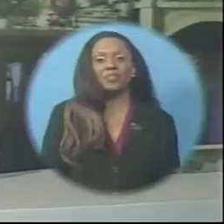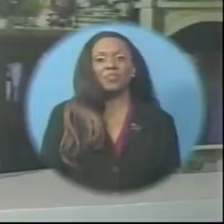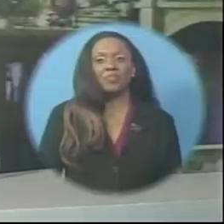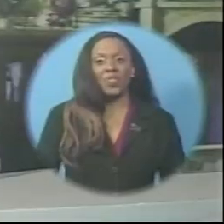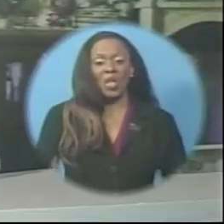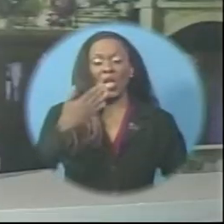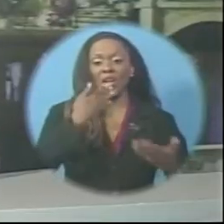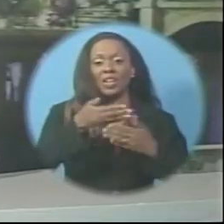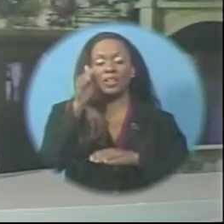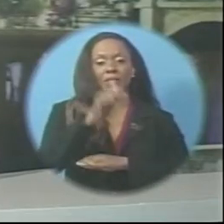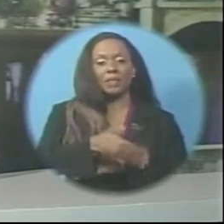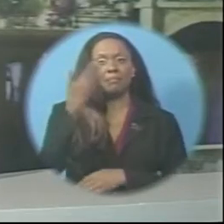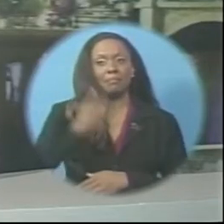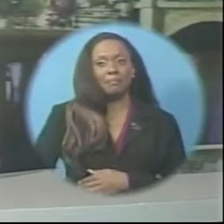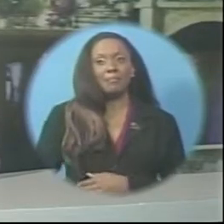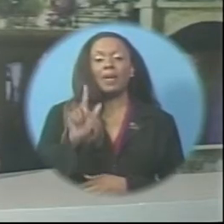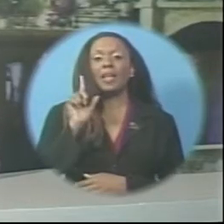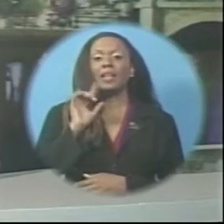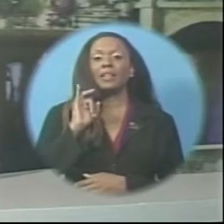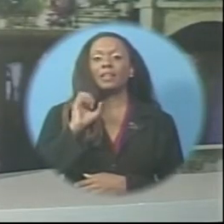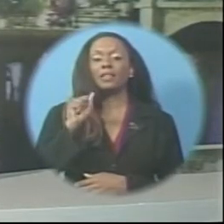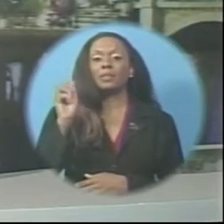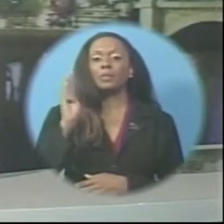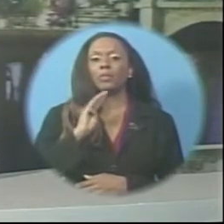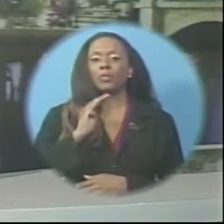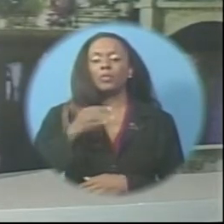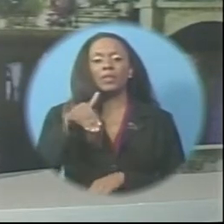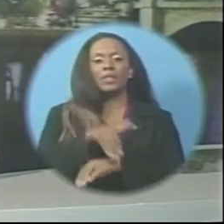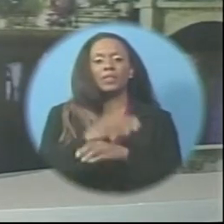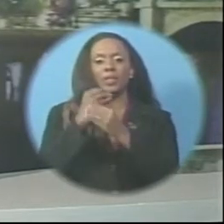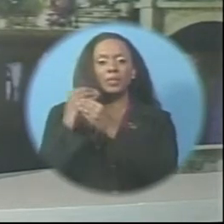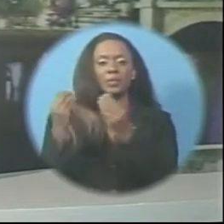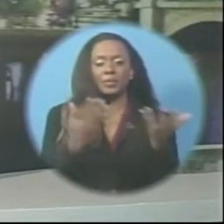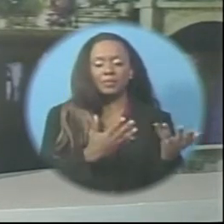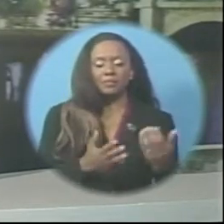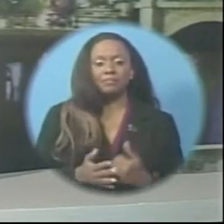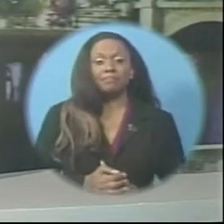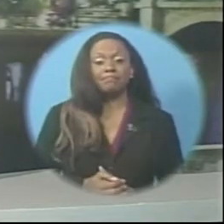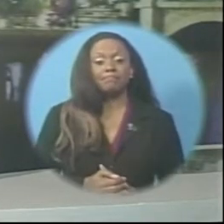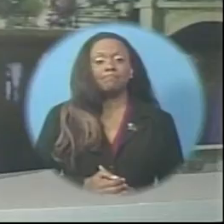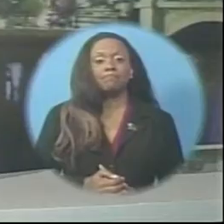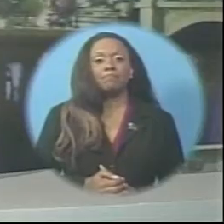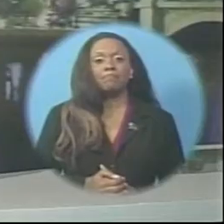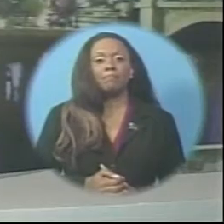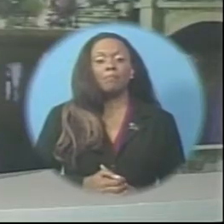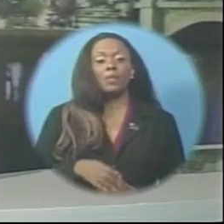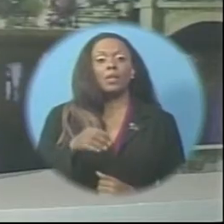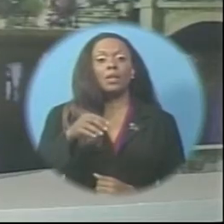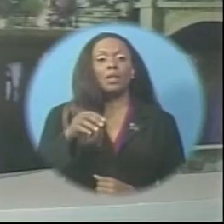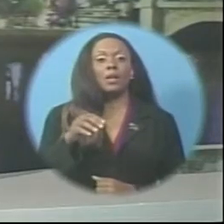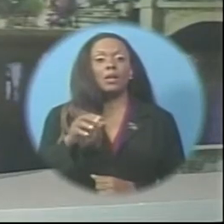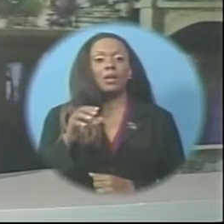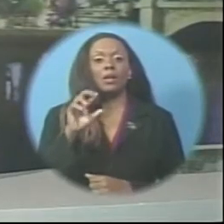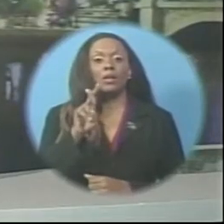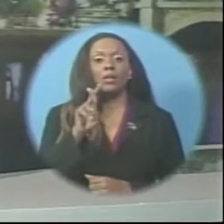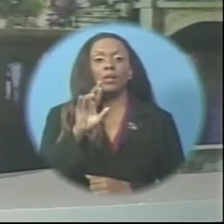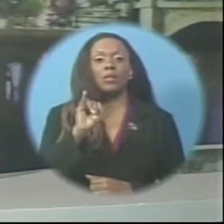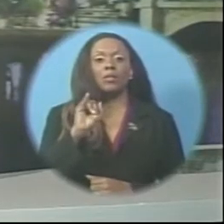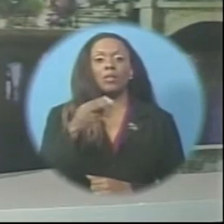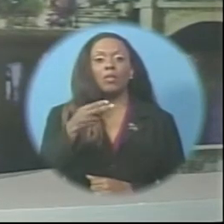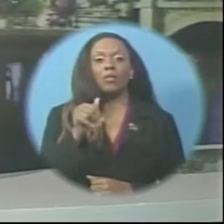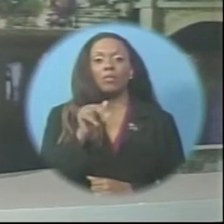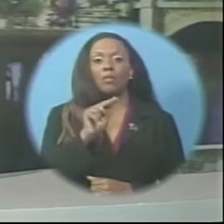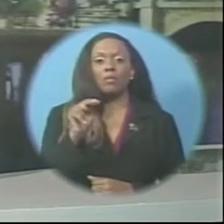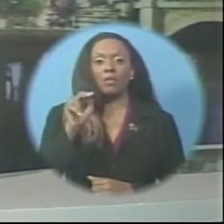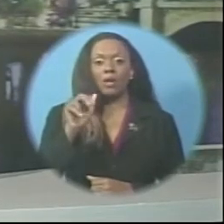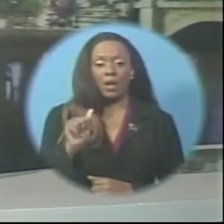And good evening, I'm Lisa Broom with the CBC Evening News. In our top story tonight, an appearance by Rihanna, a second attempt